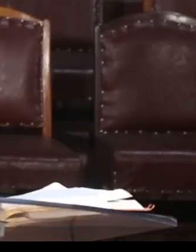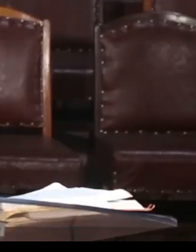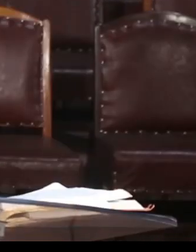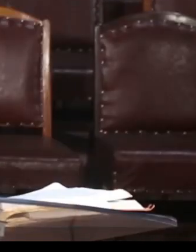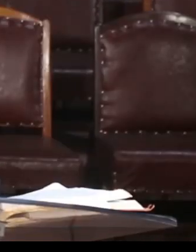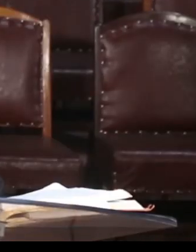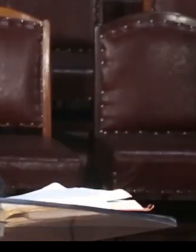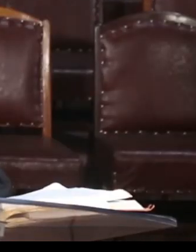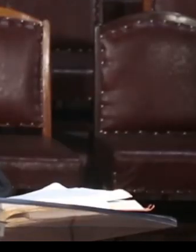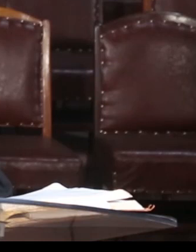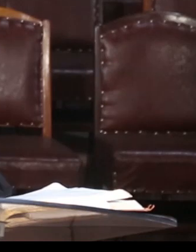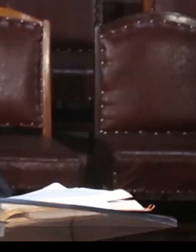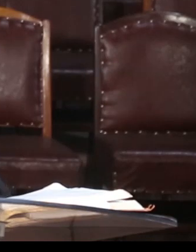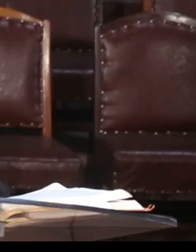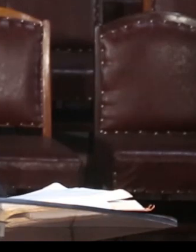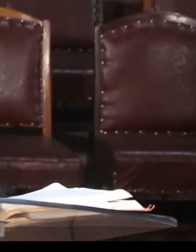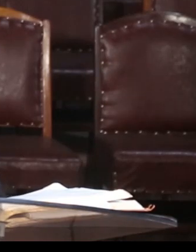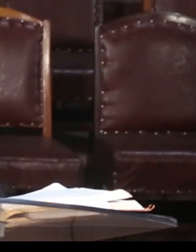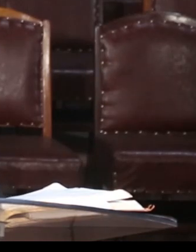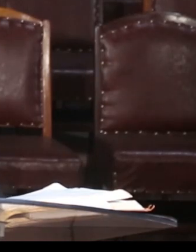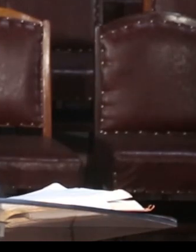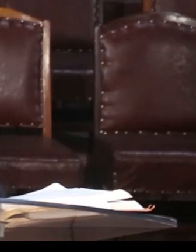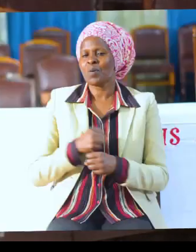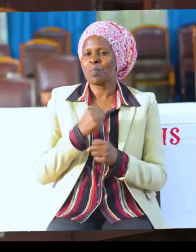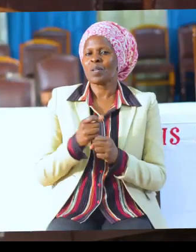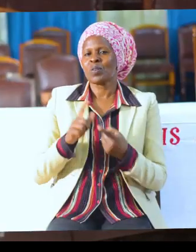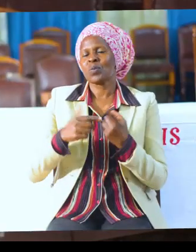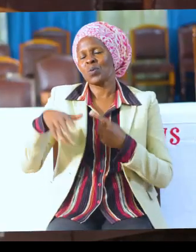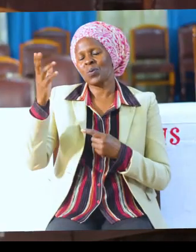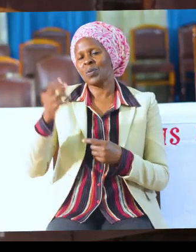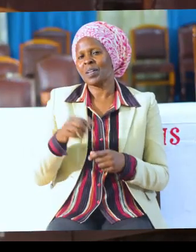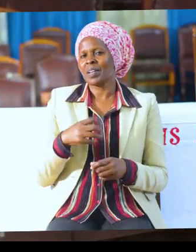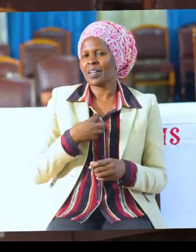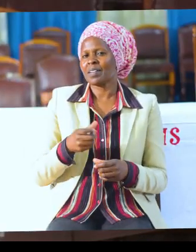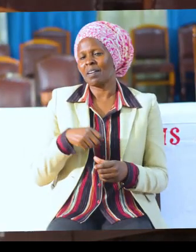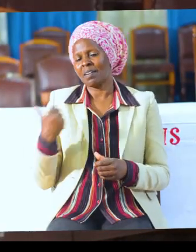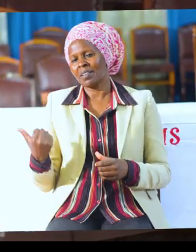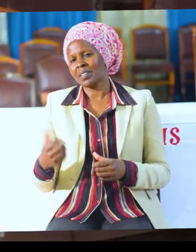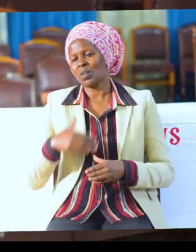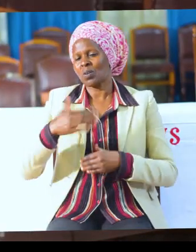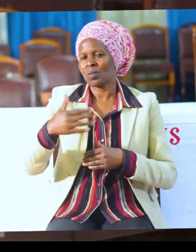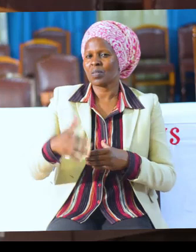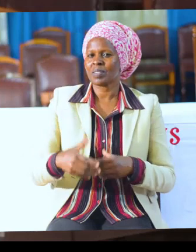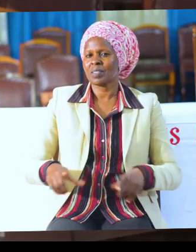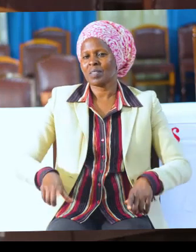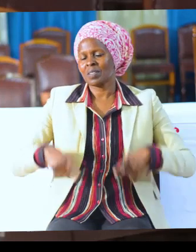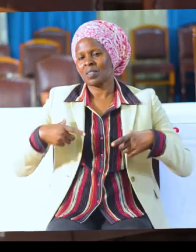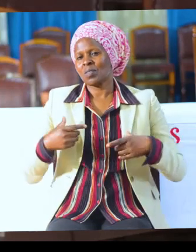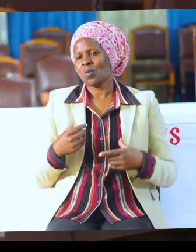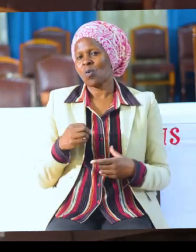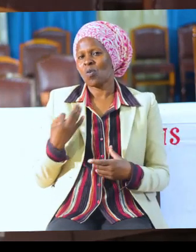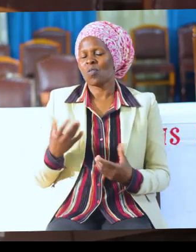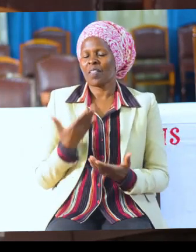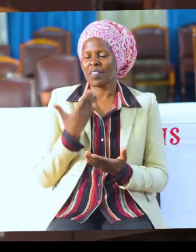salvation, in fulfilling the vows that you have made to you and to other people, and always living a life of thanksgiving.